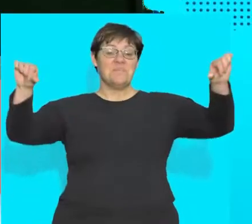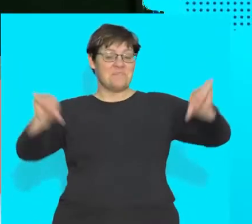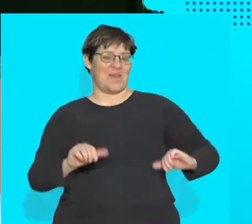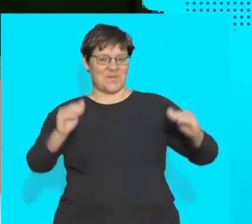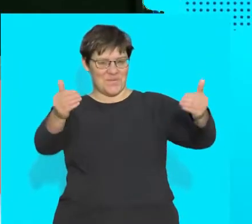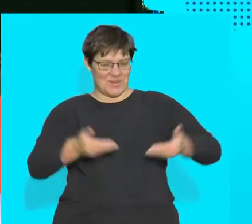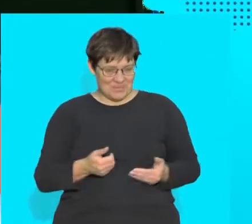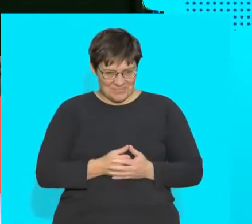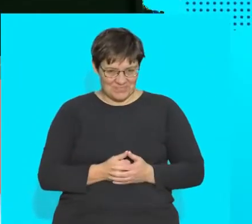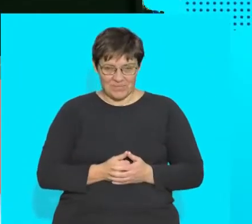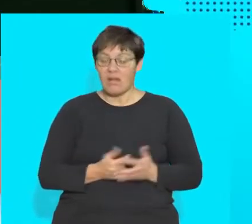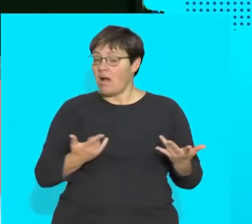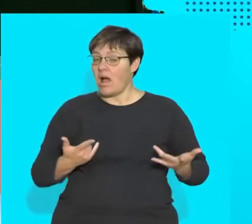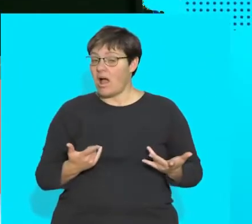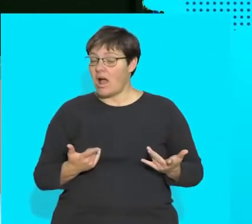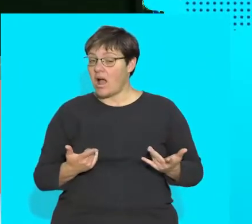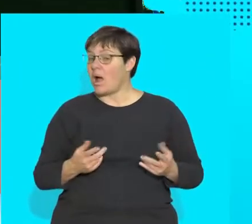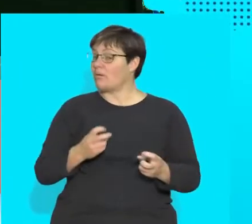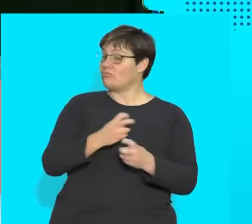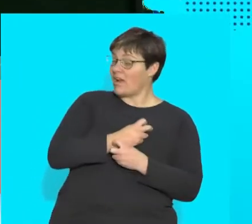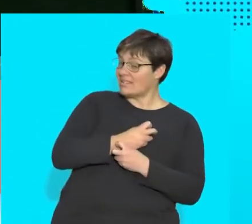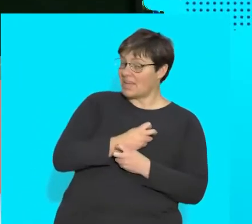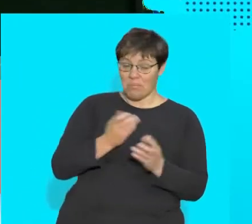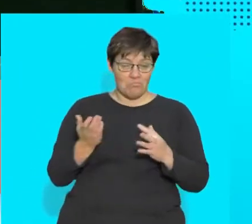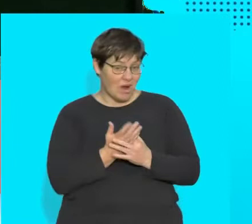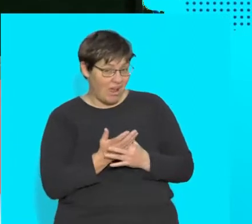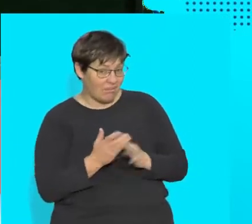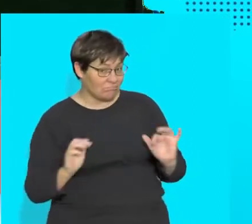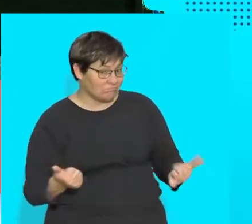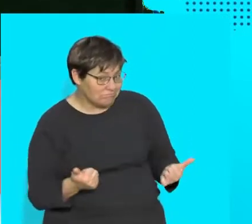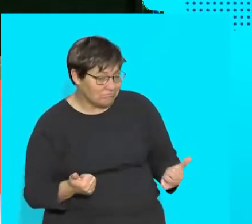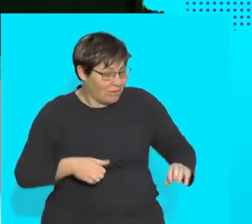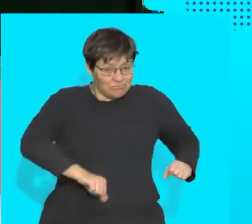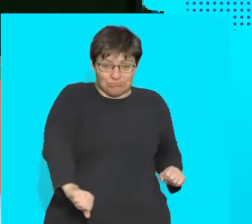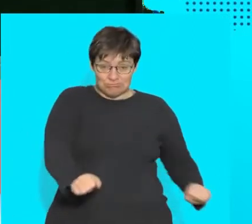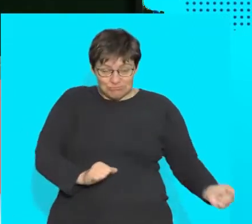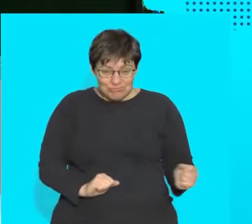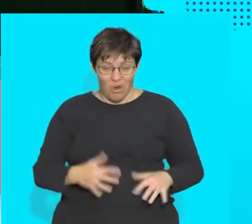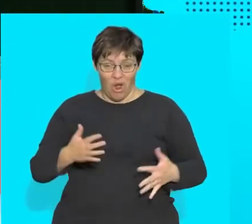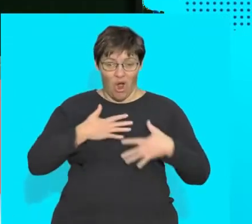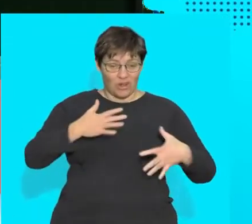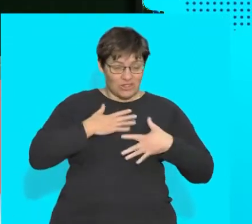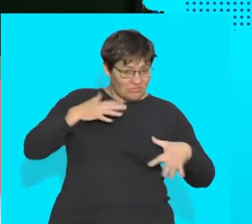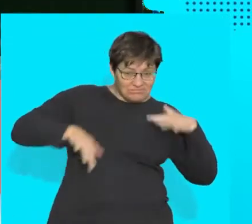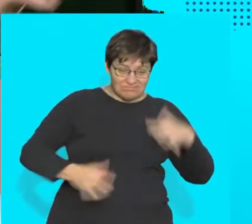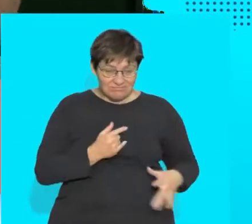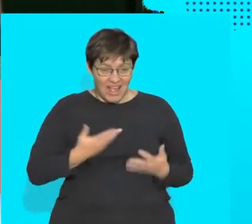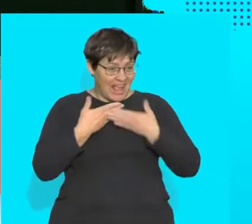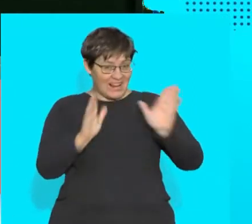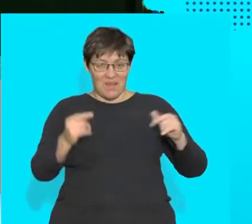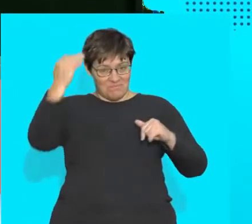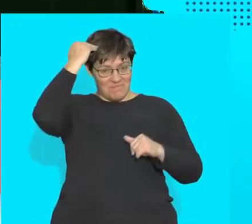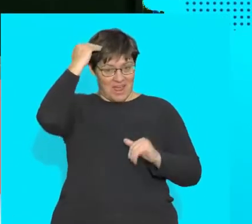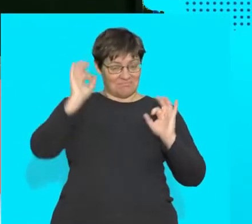Welcome back, Life Sciences. I hope you had a good but a quick break. Get that oxygen flowing, get the blood flowing. It clears